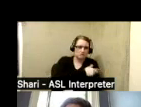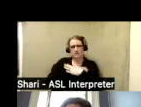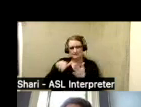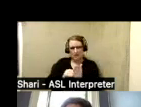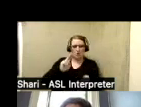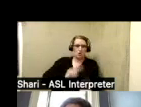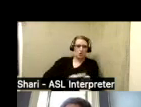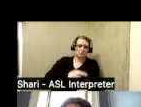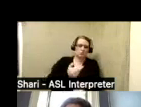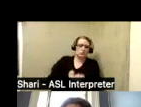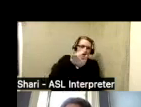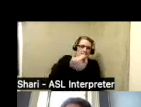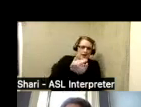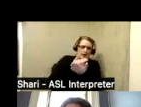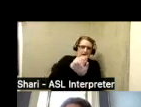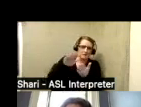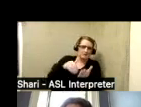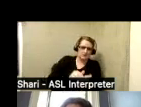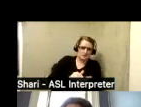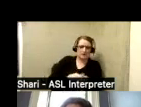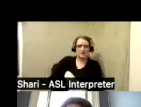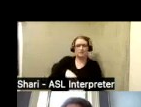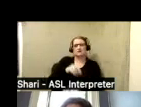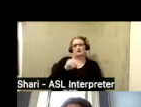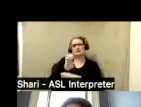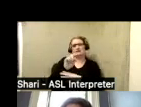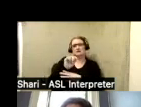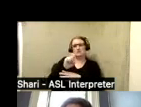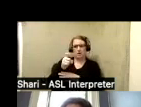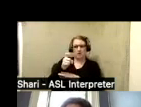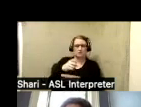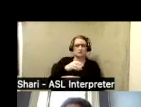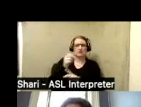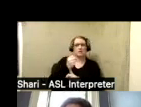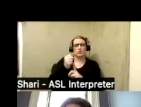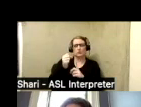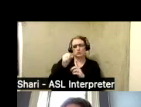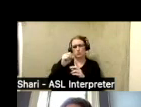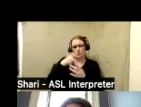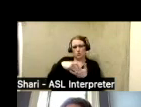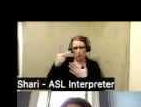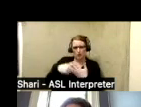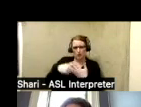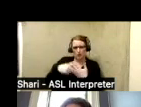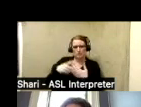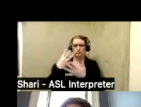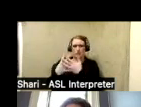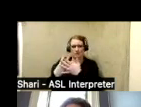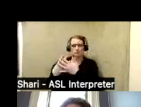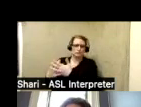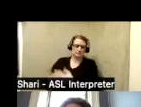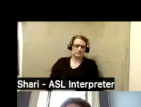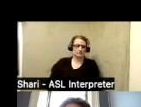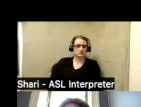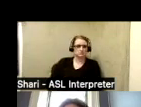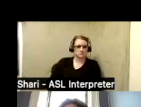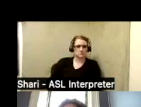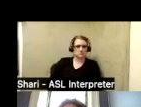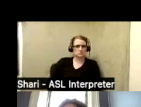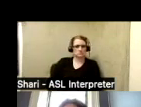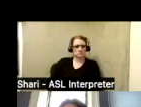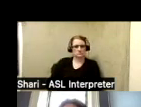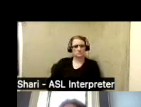and rehabilitation facilities, detox and substance abuse programs, jails, and prisons. And that